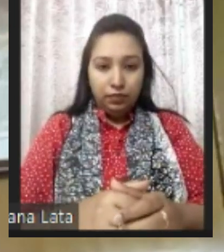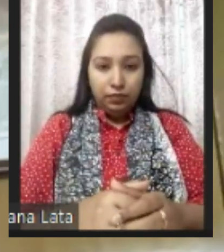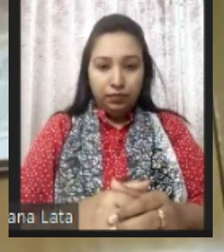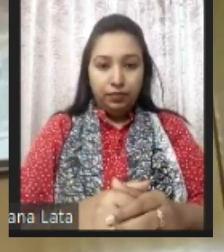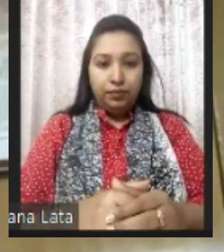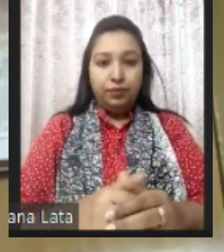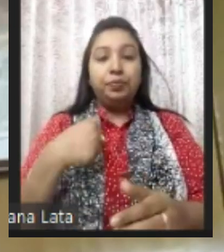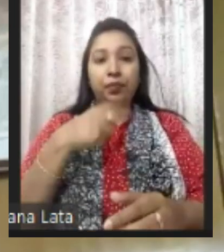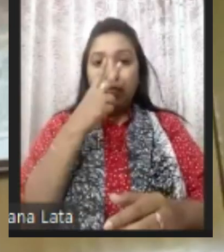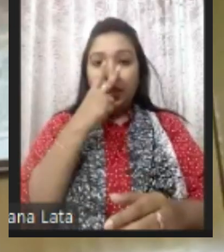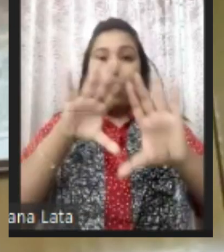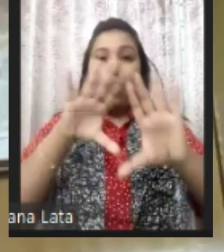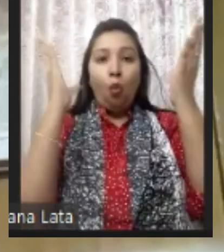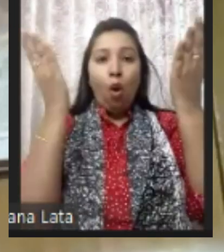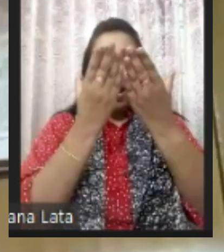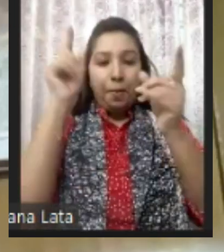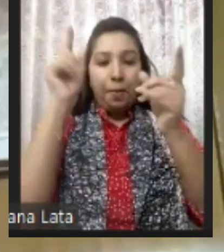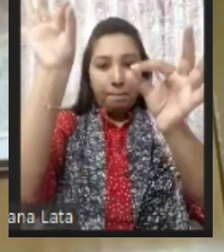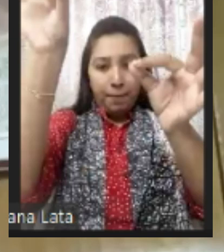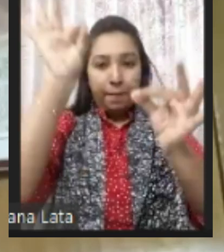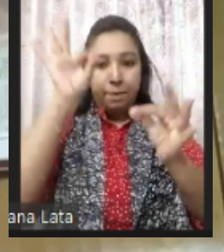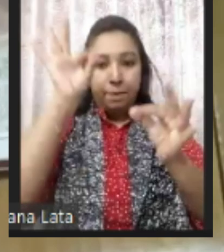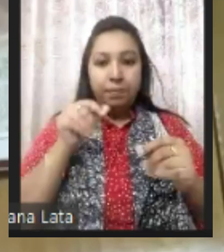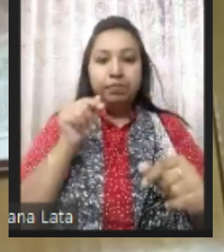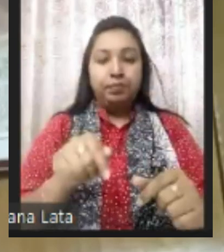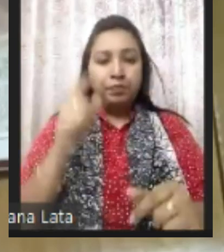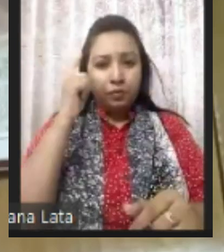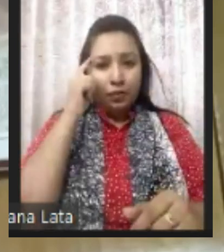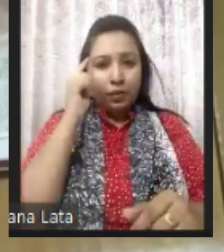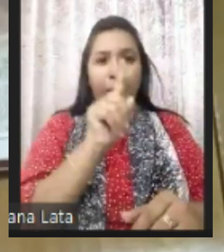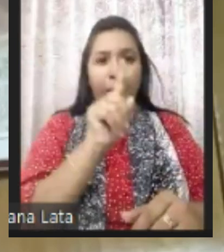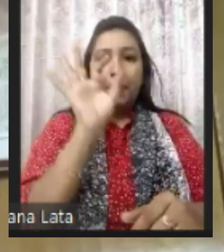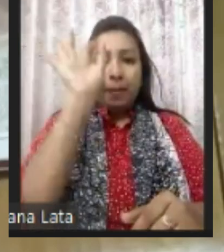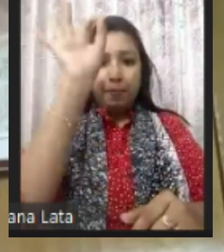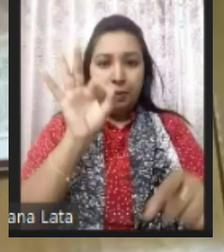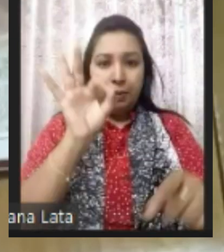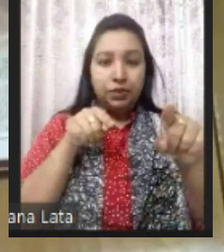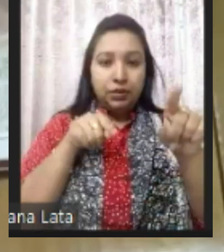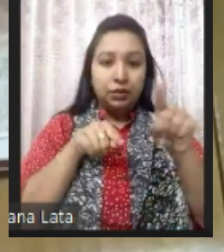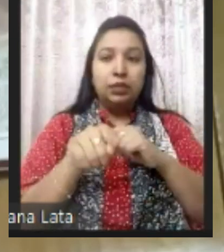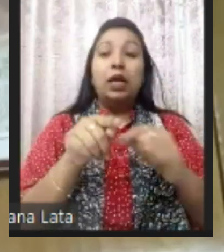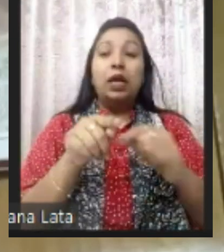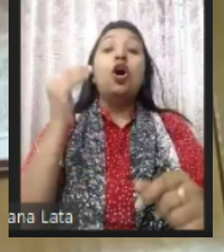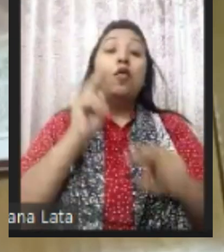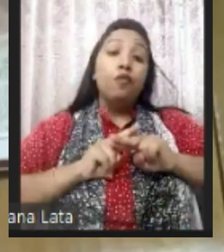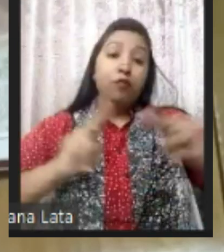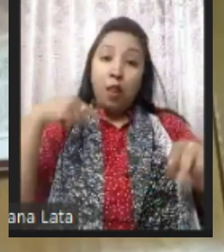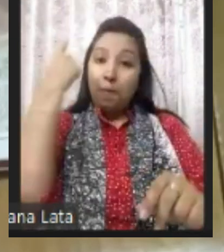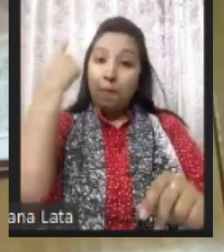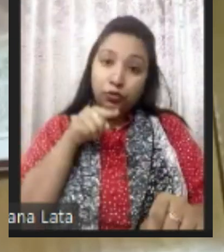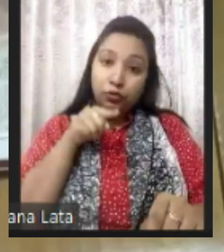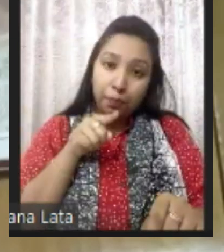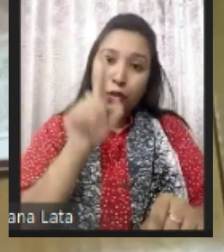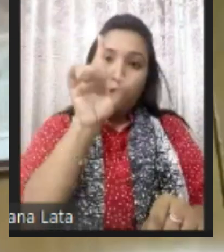context, about 15% of the world's total population has some form of